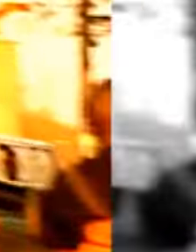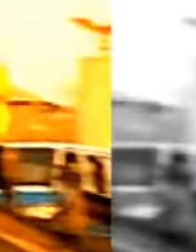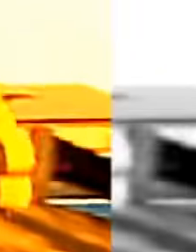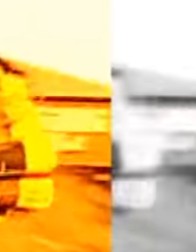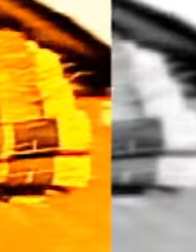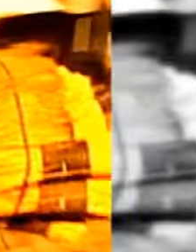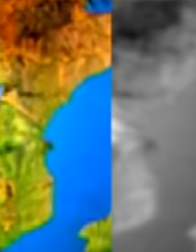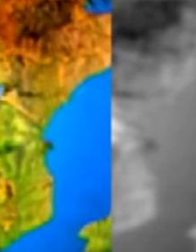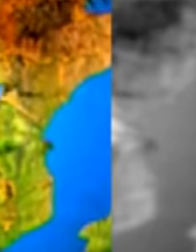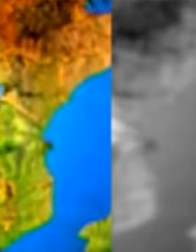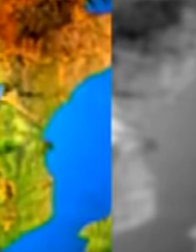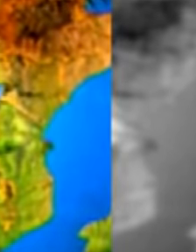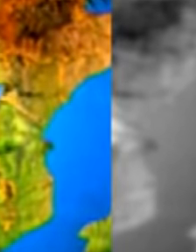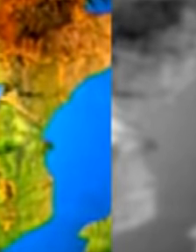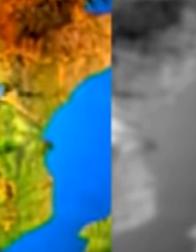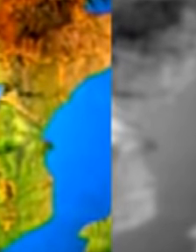African identity.